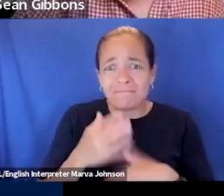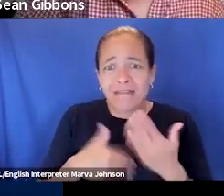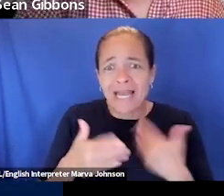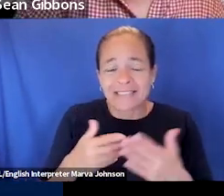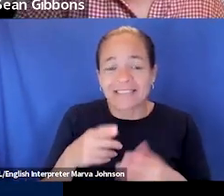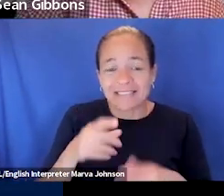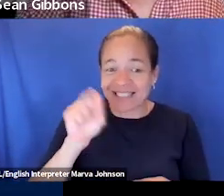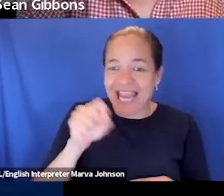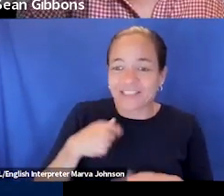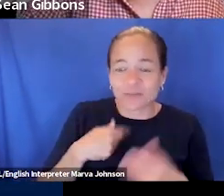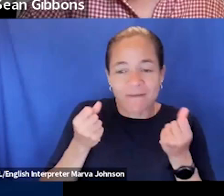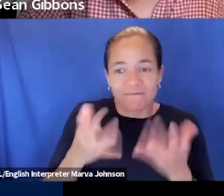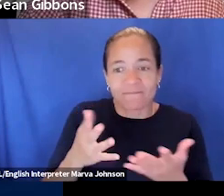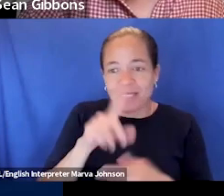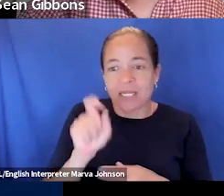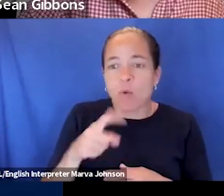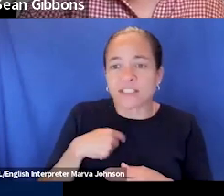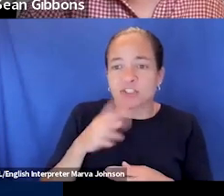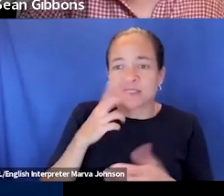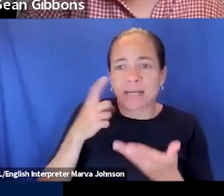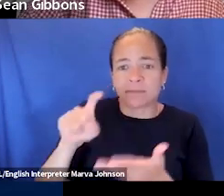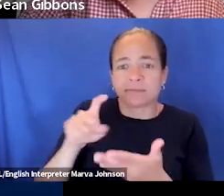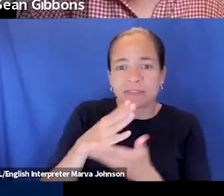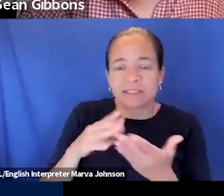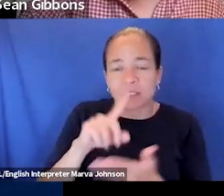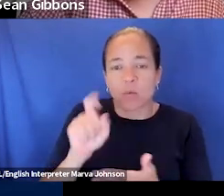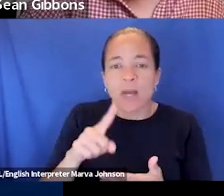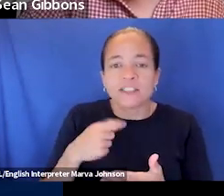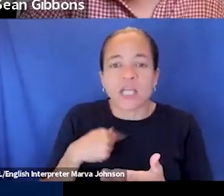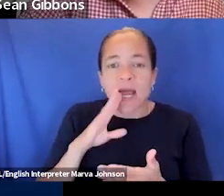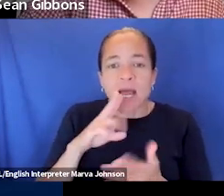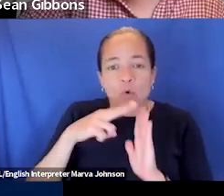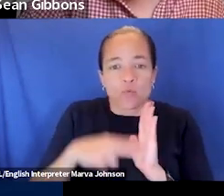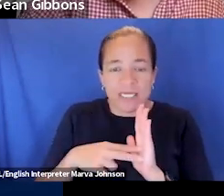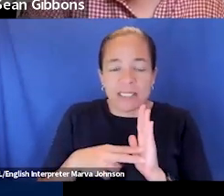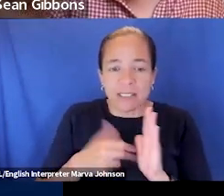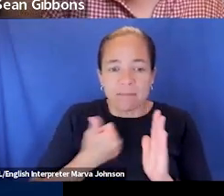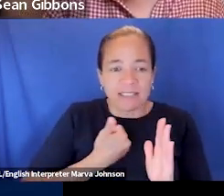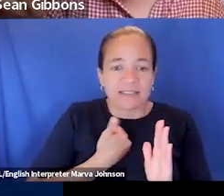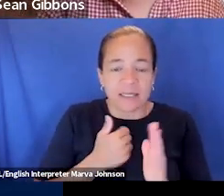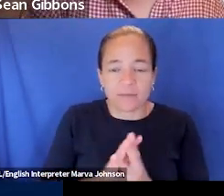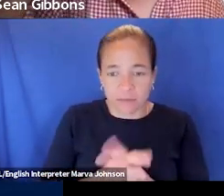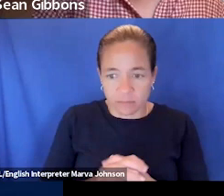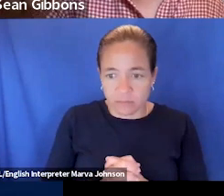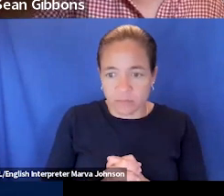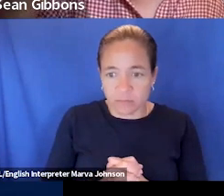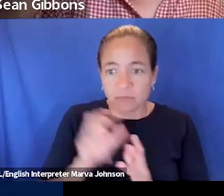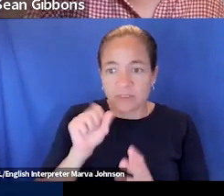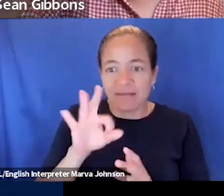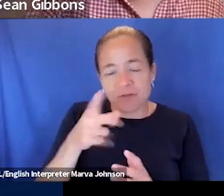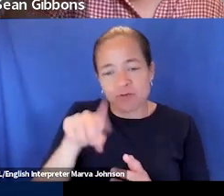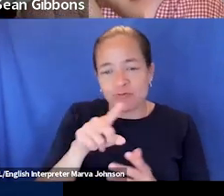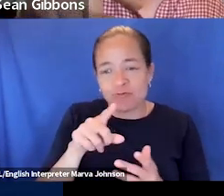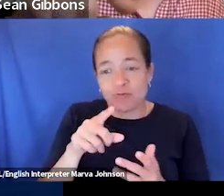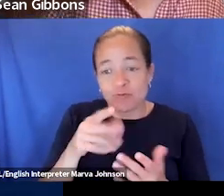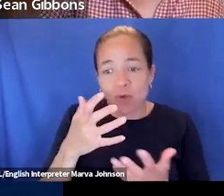a bunch of questions. So I'm going to grab a couple, and I'll just, in the spirit of time, read these out loud, or as many as I can. Gang, if you'd like, y'all know this probably,